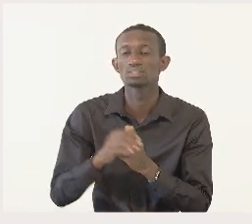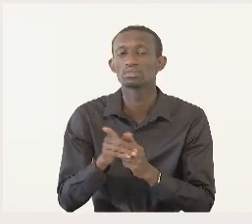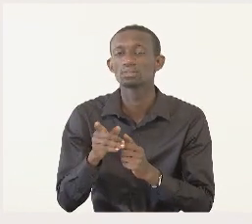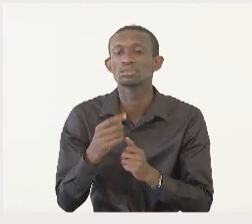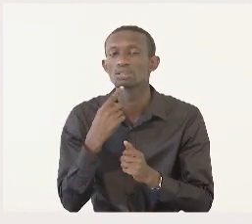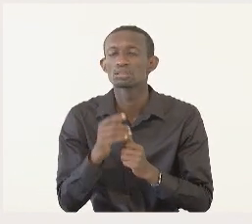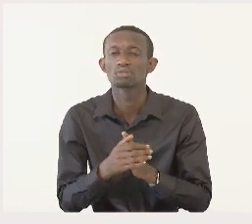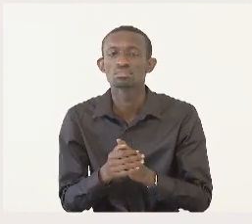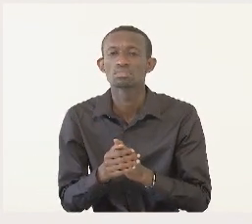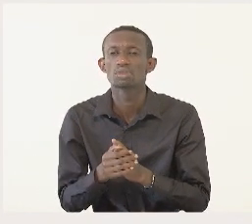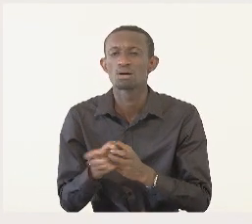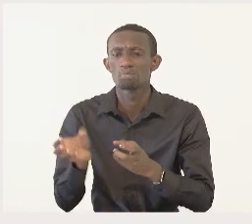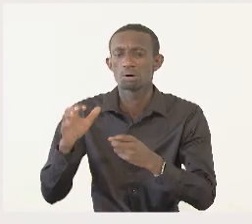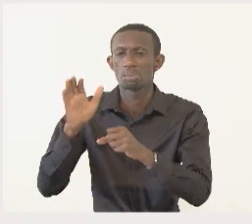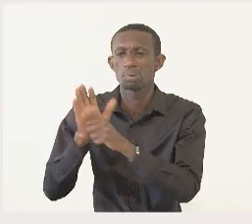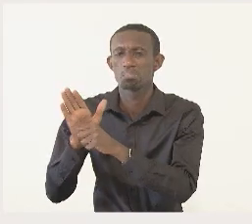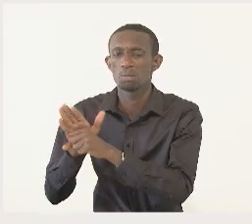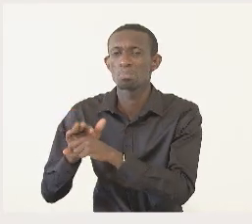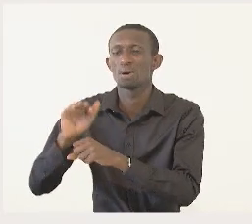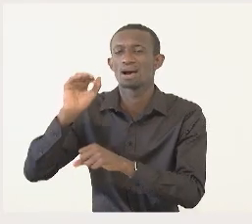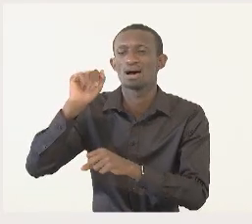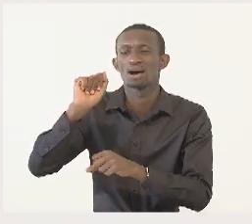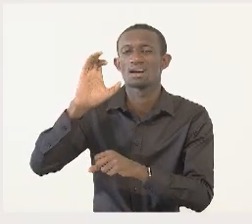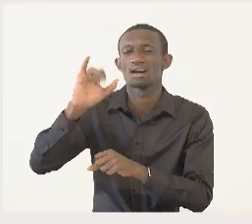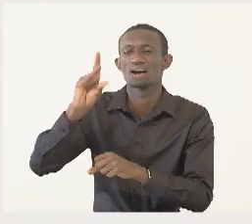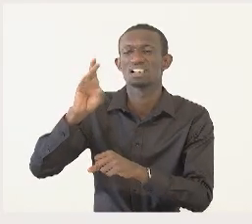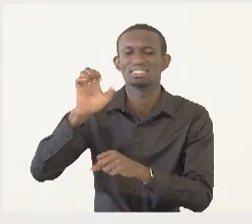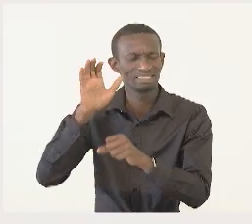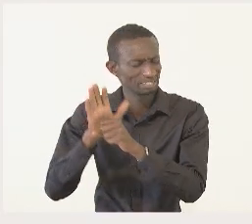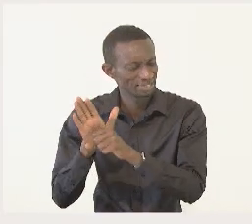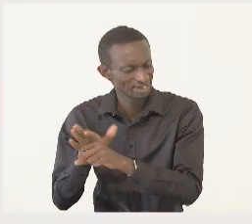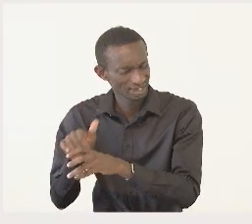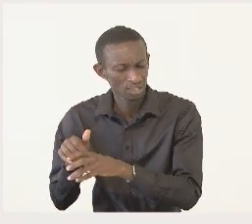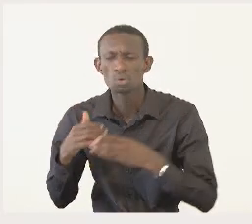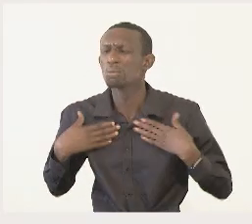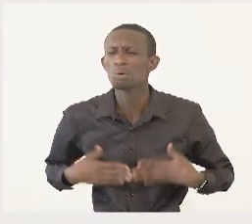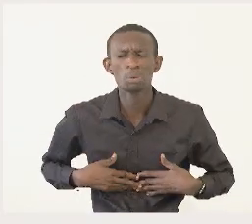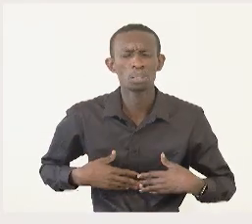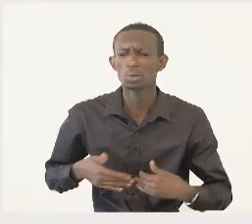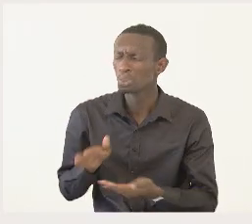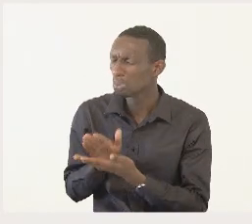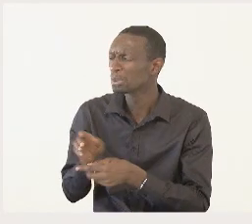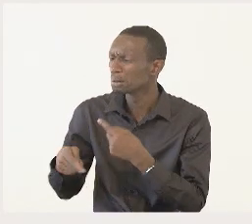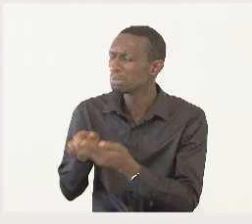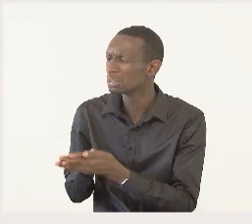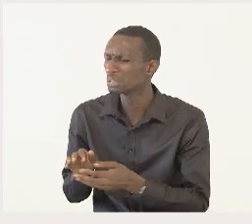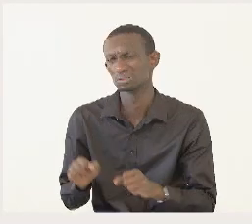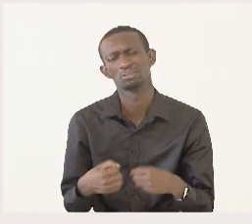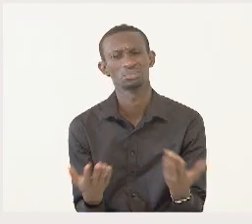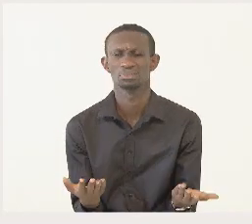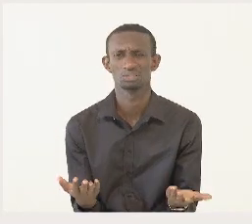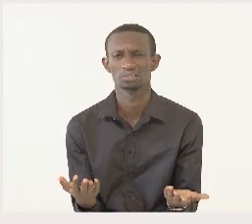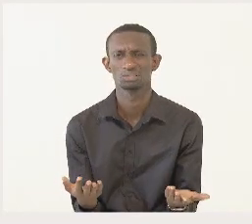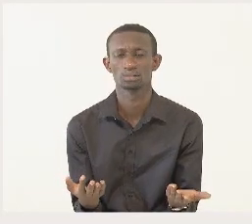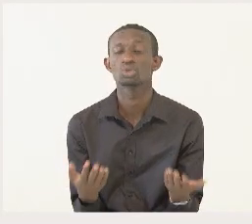much amino acids in our body. And the body has no mechanism of storing that excess amino acids in our body. How does this, that